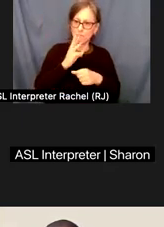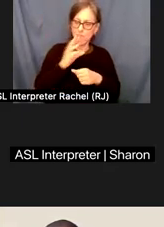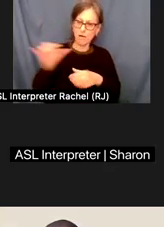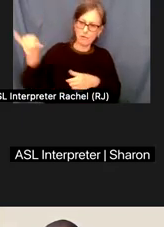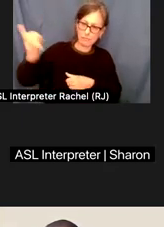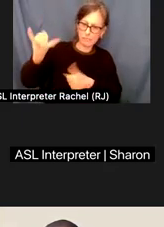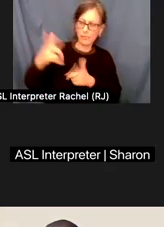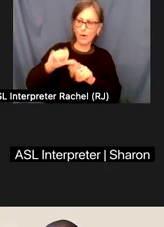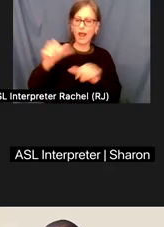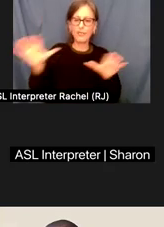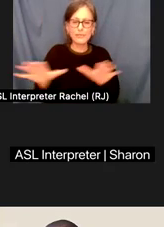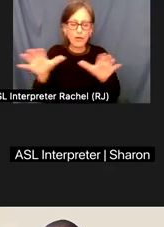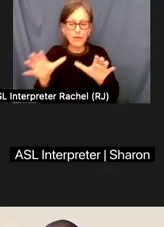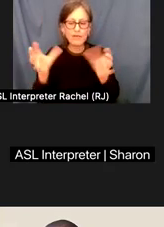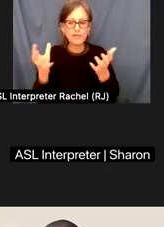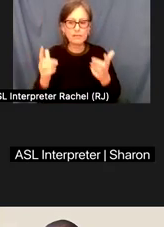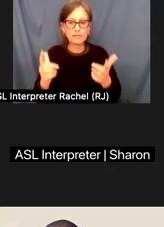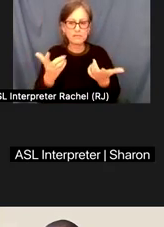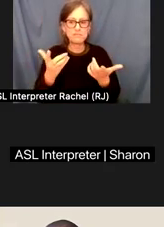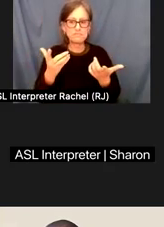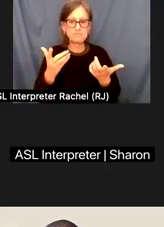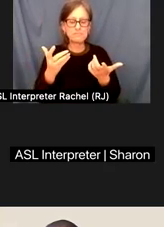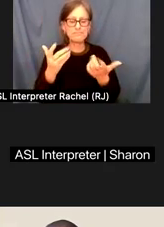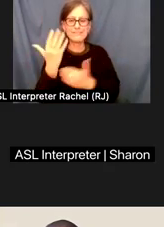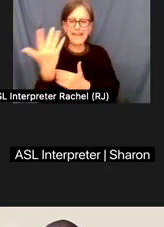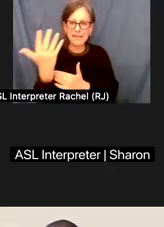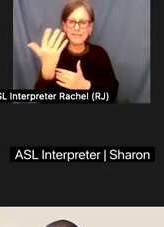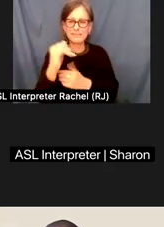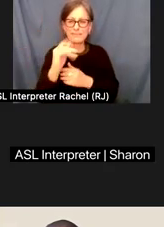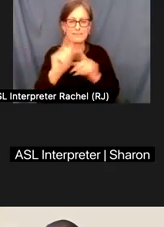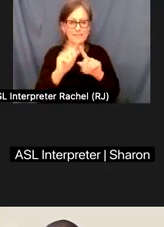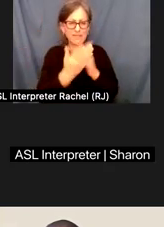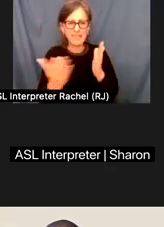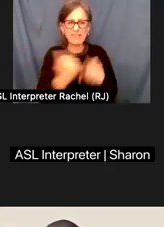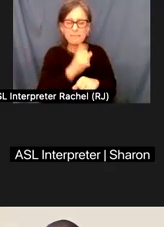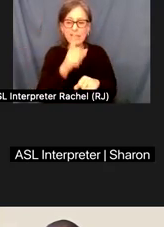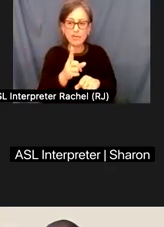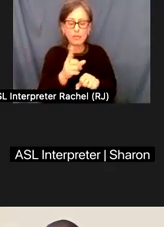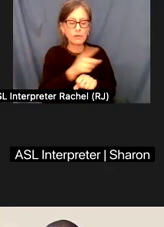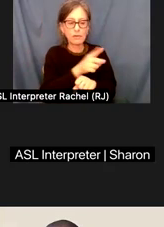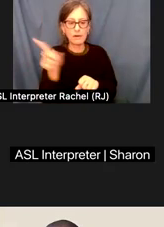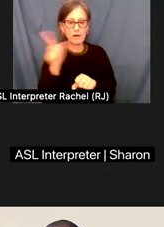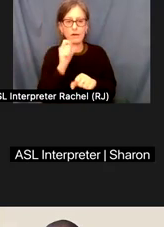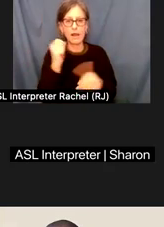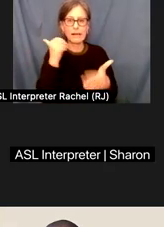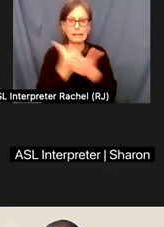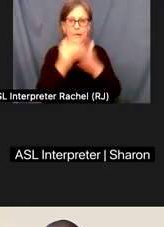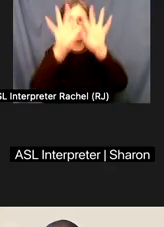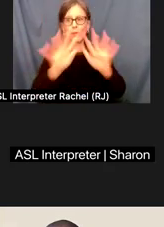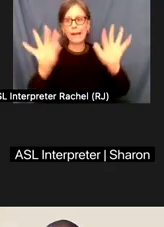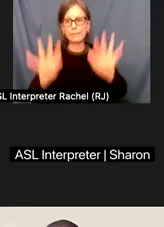other decorations of candles and different things. So making sure that they're not, near drapes,